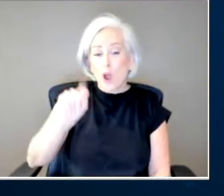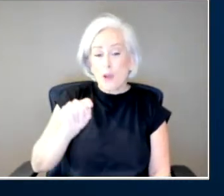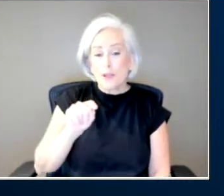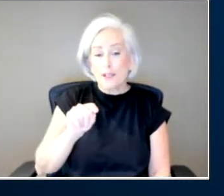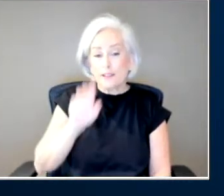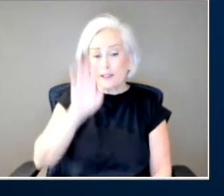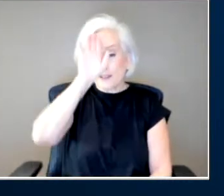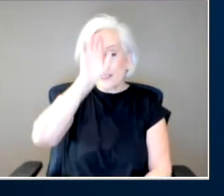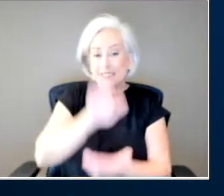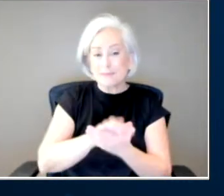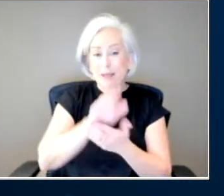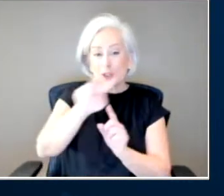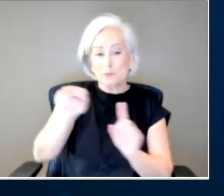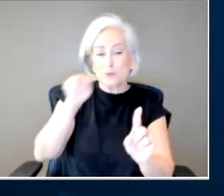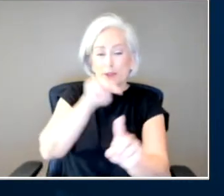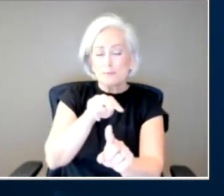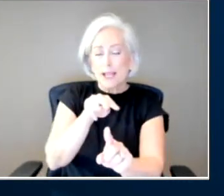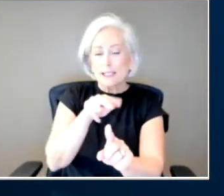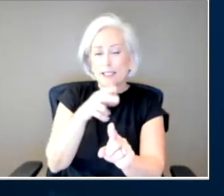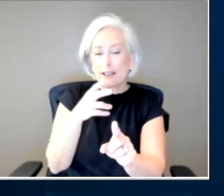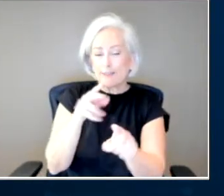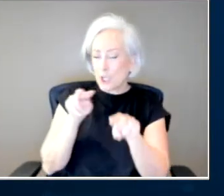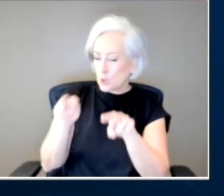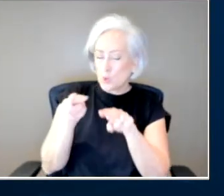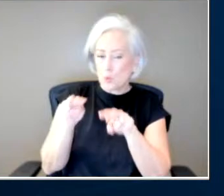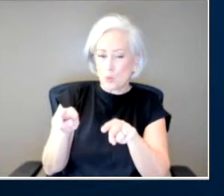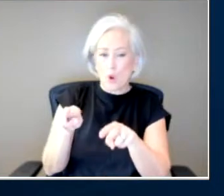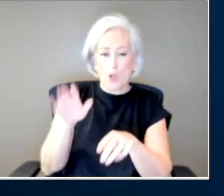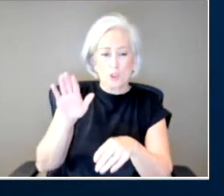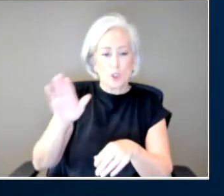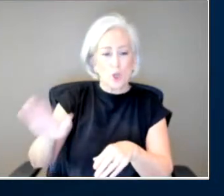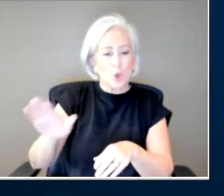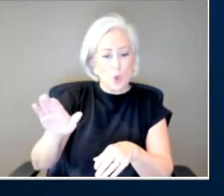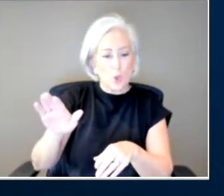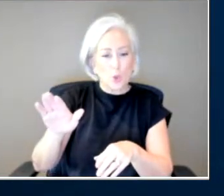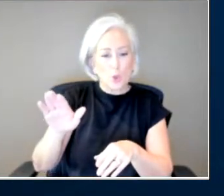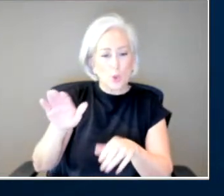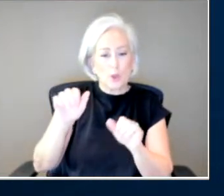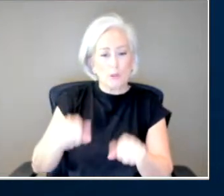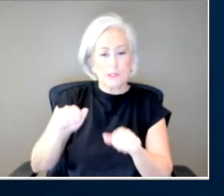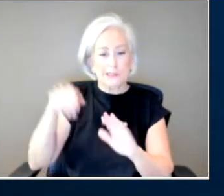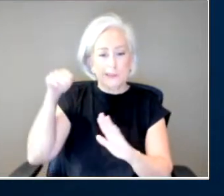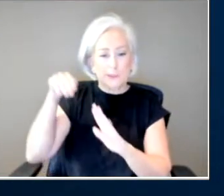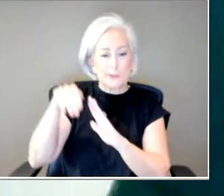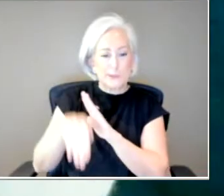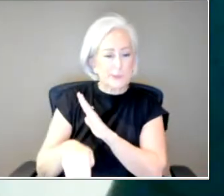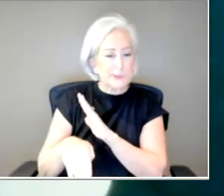this like, kind of watching Melissa gradually deal with this over time?